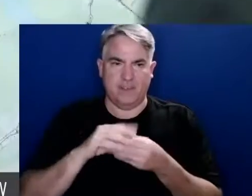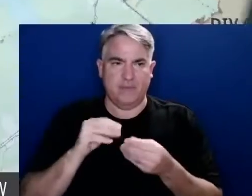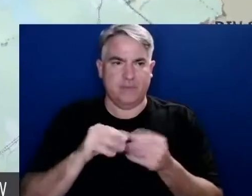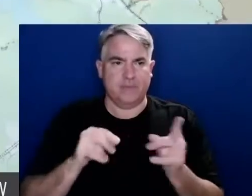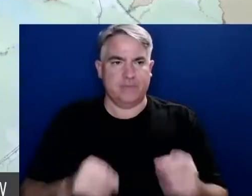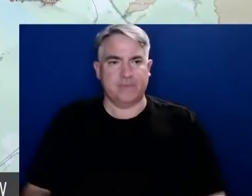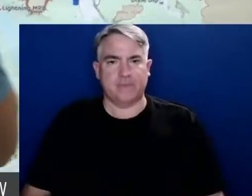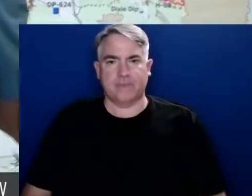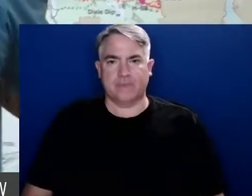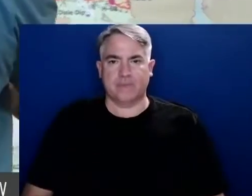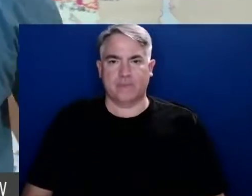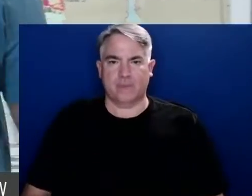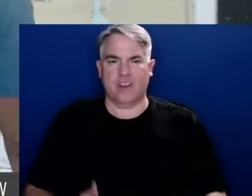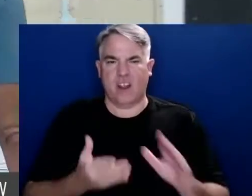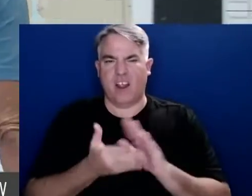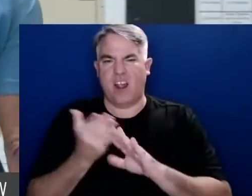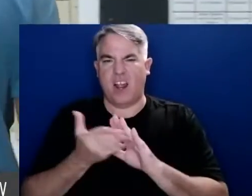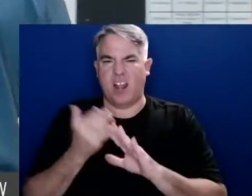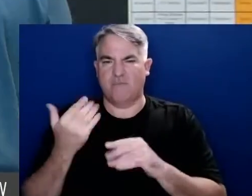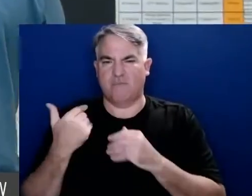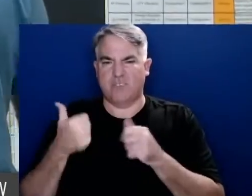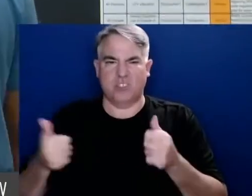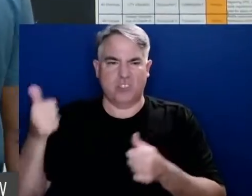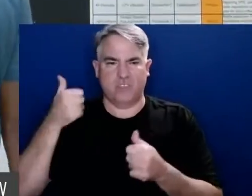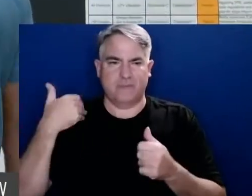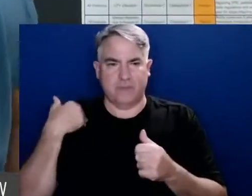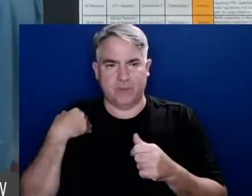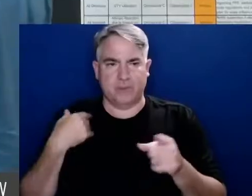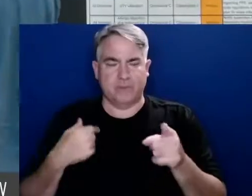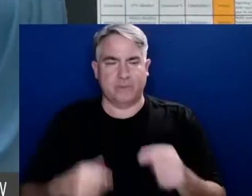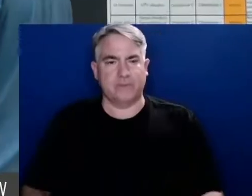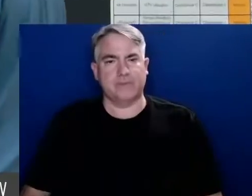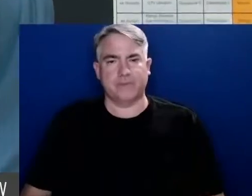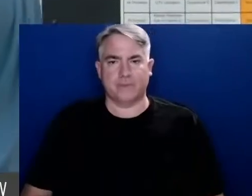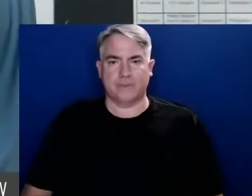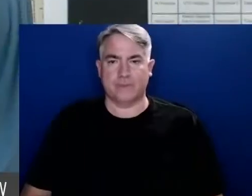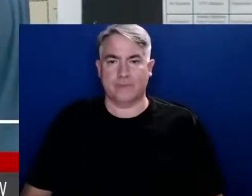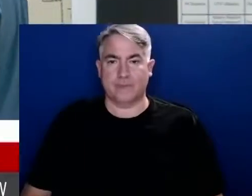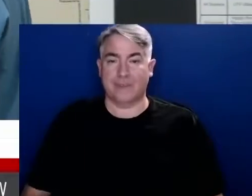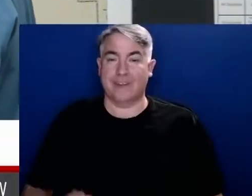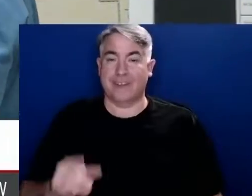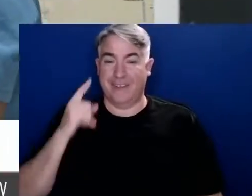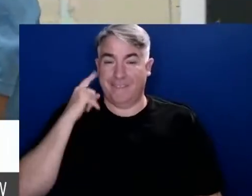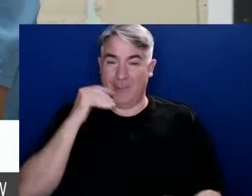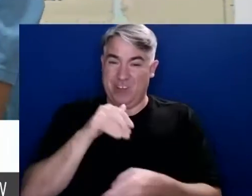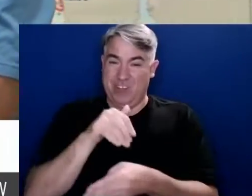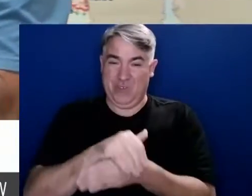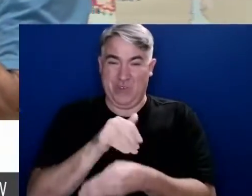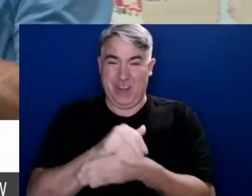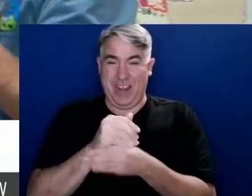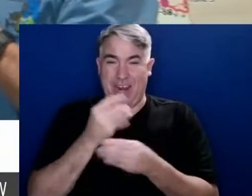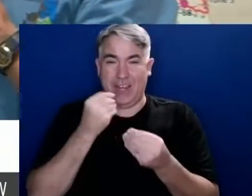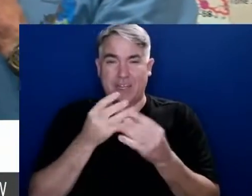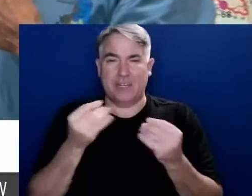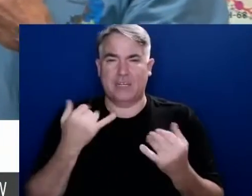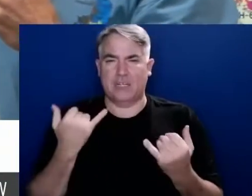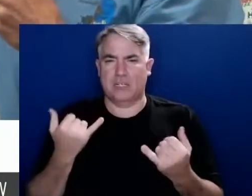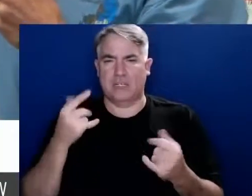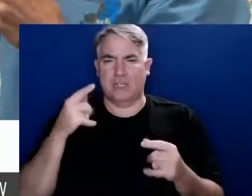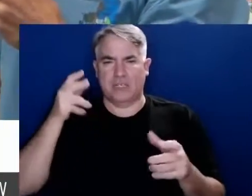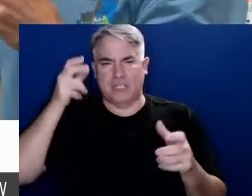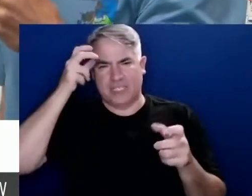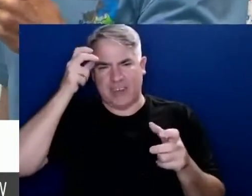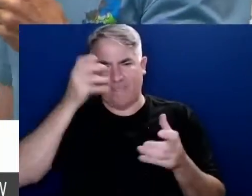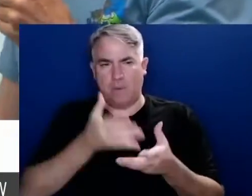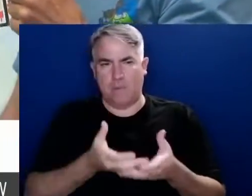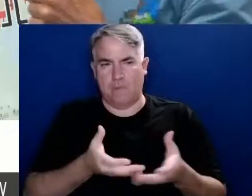Thanks, Toby. So for the update tonight, I'll go ahead and start. Let's start over at Devil's Punch Bowl. That